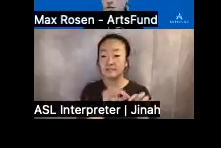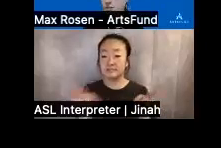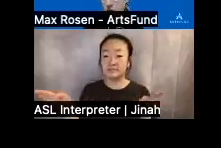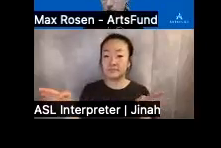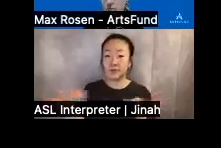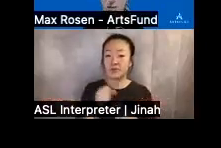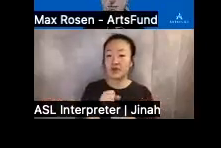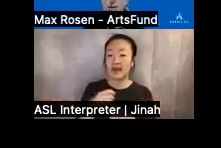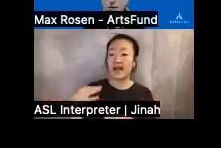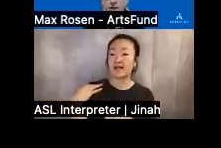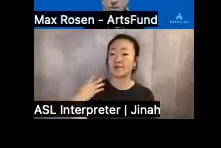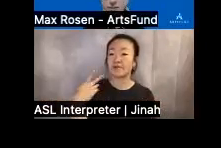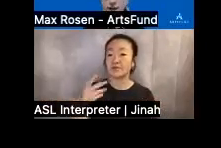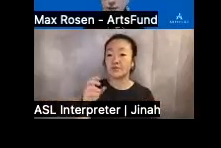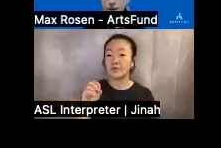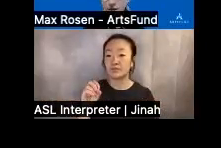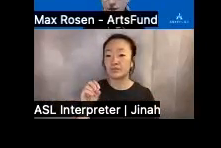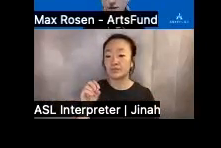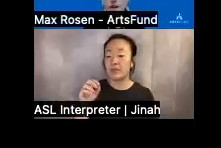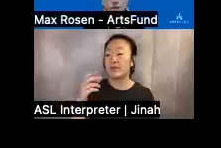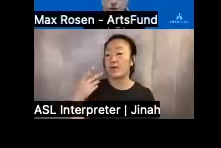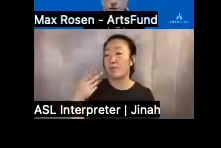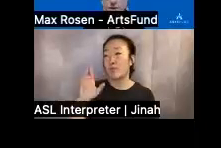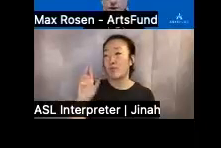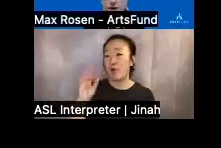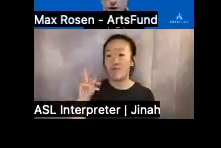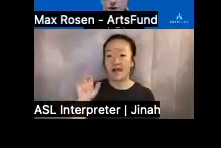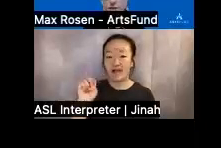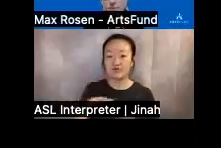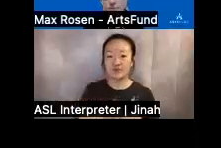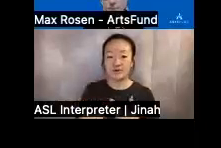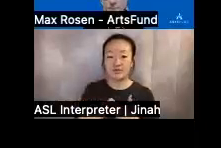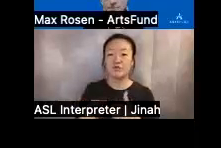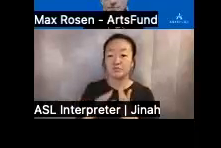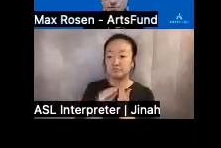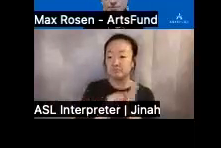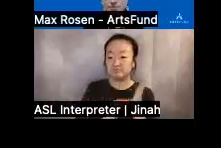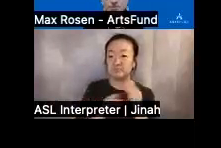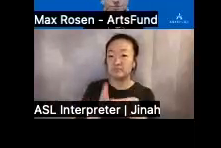to begin my first step of my application, the eligibility profile.